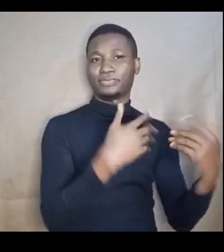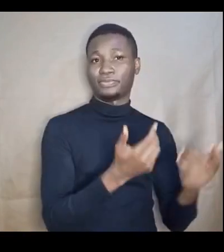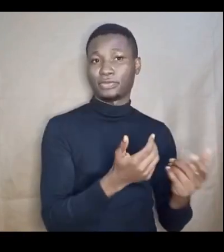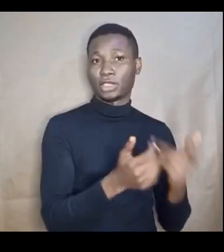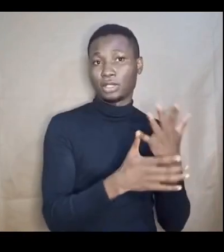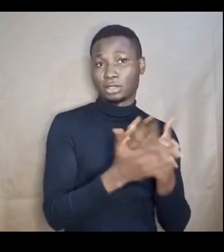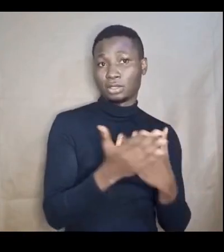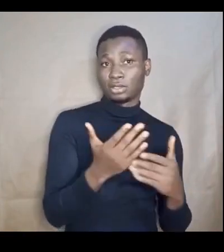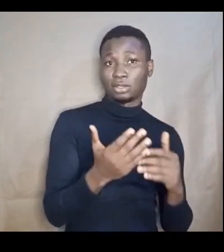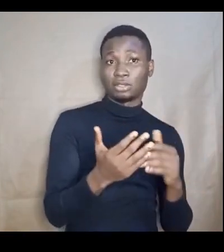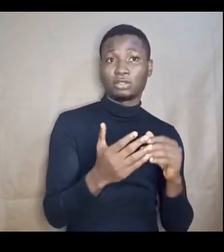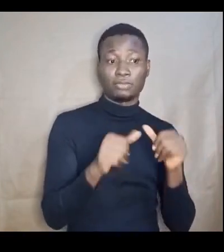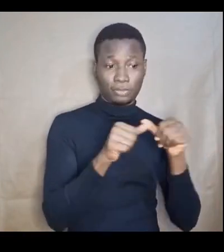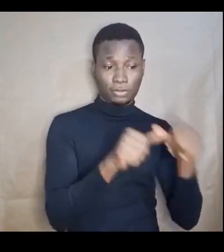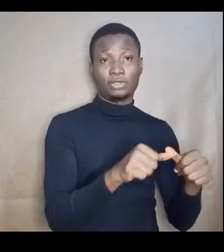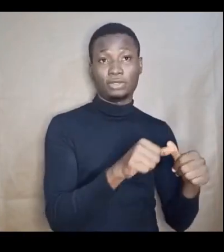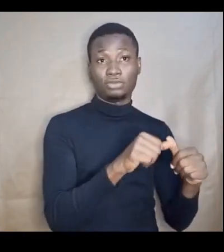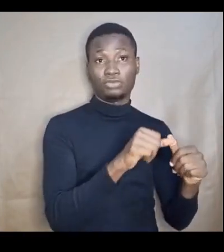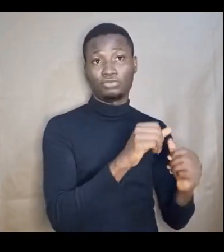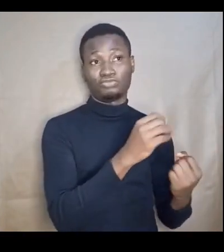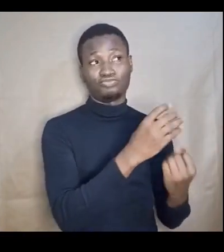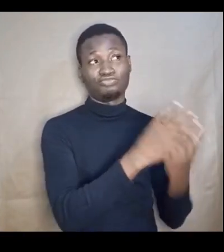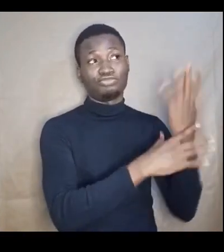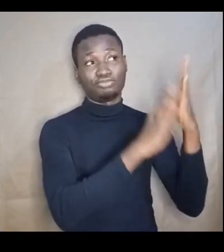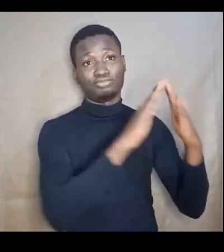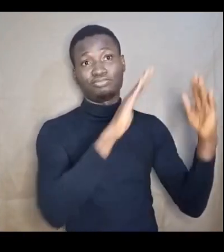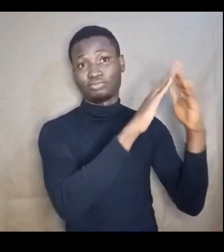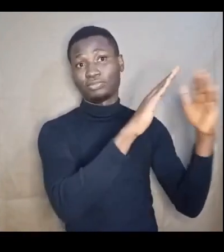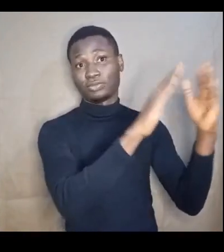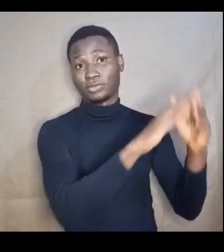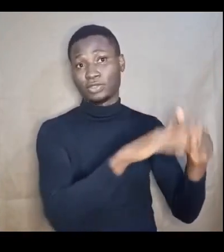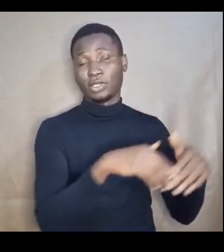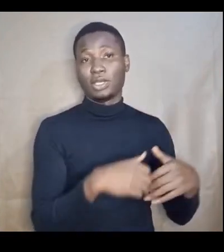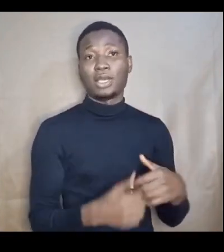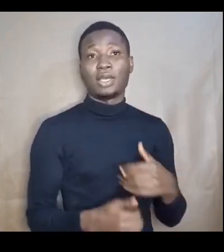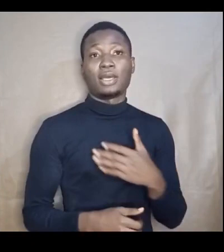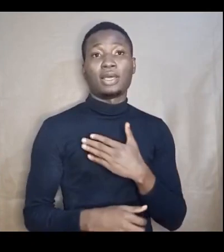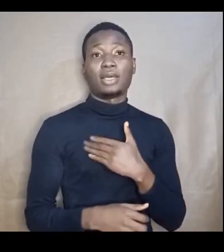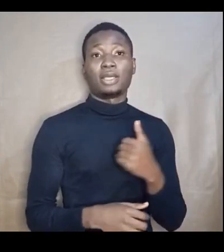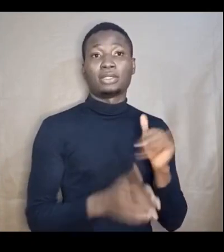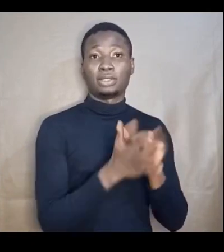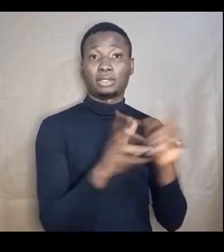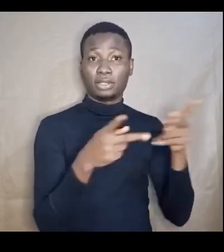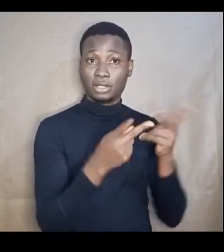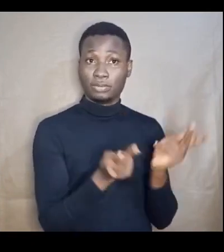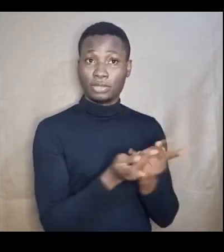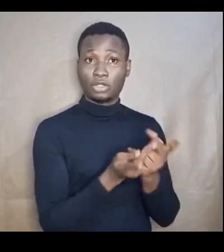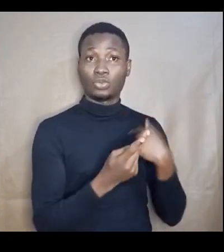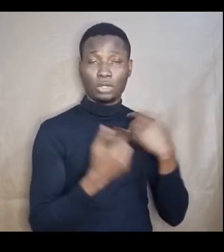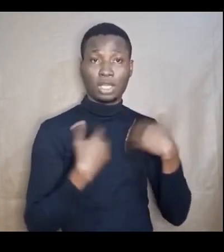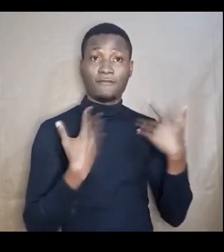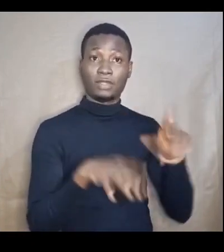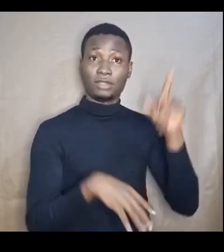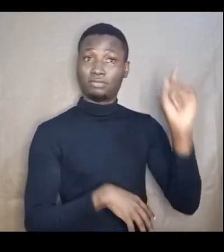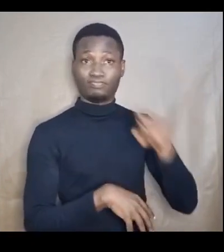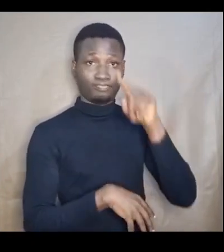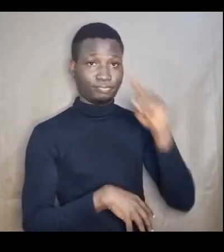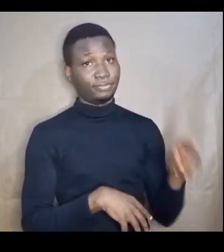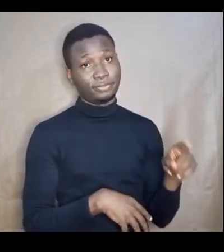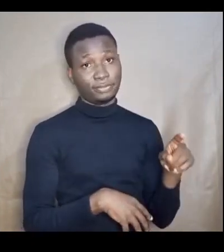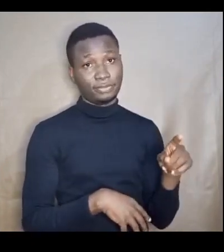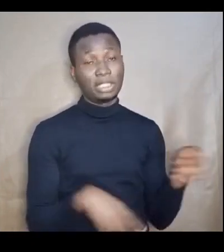one that was ongoing, and I personally spoke to the developer, and that place has been marked. As day follows night, it will come down. Even if